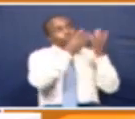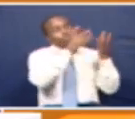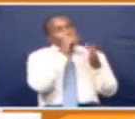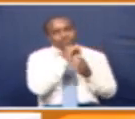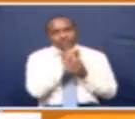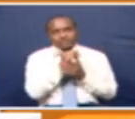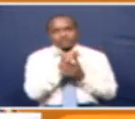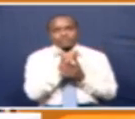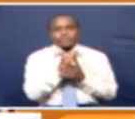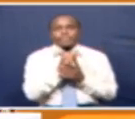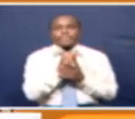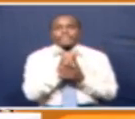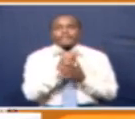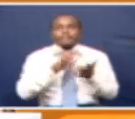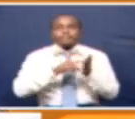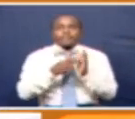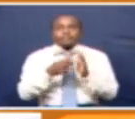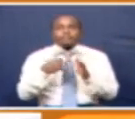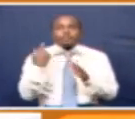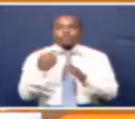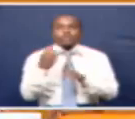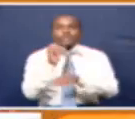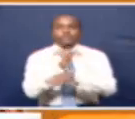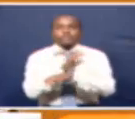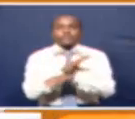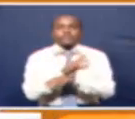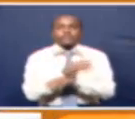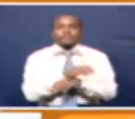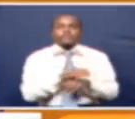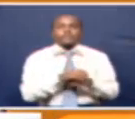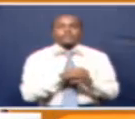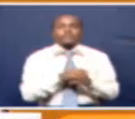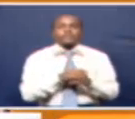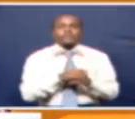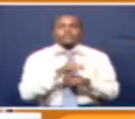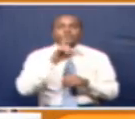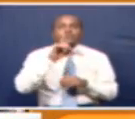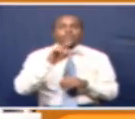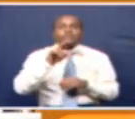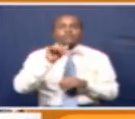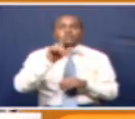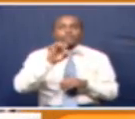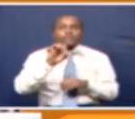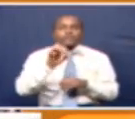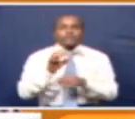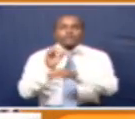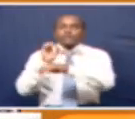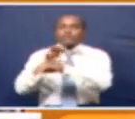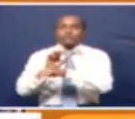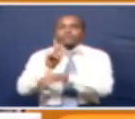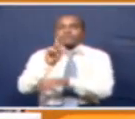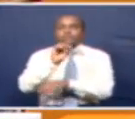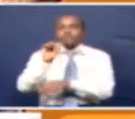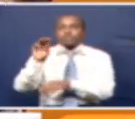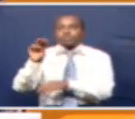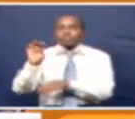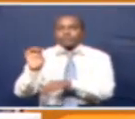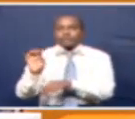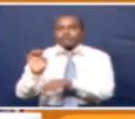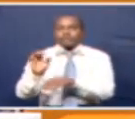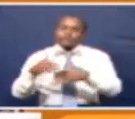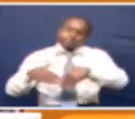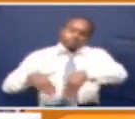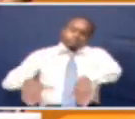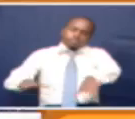I would only advise my colleague and friend here, Honorable Duale, to advise Kome to keep off our